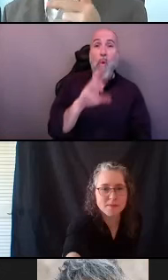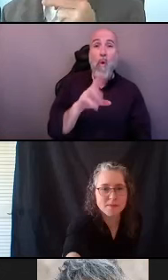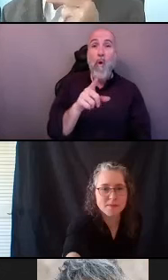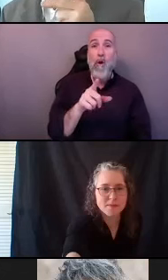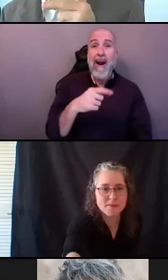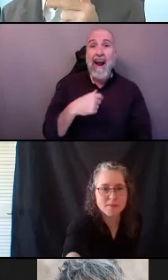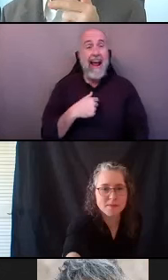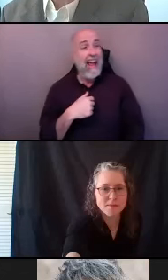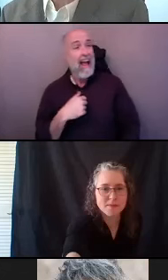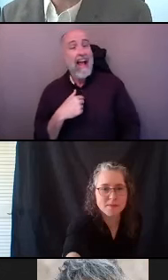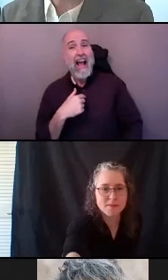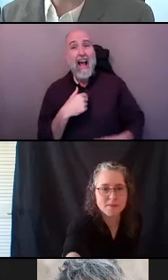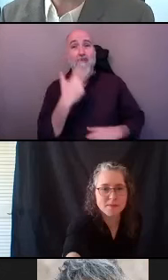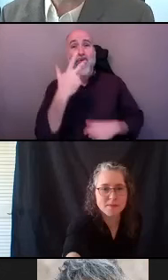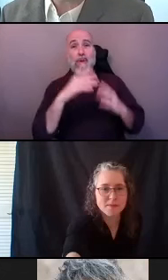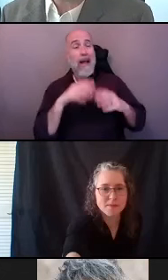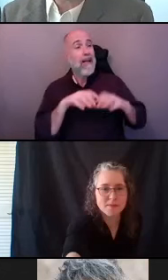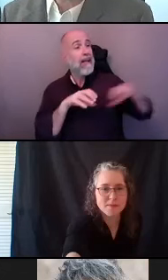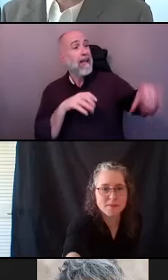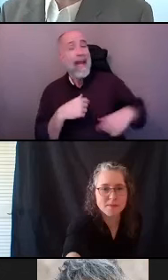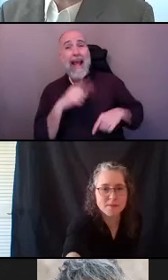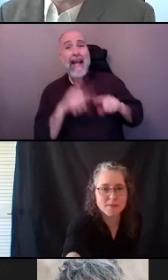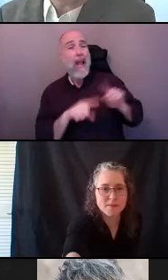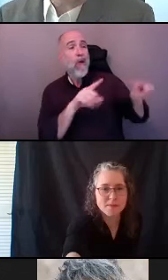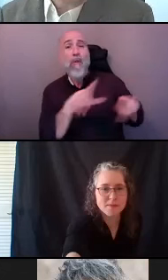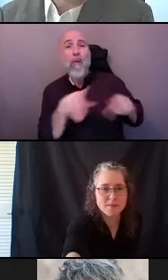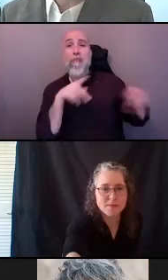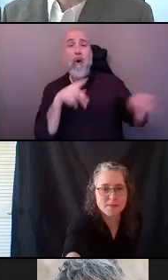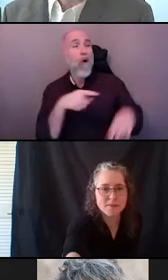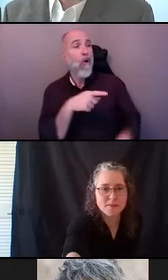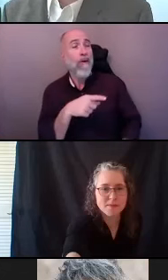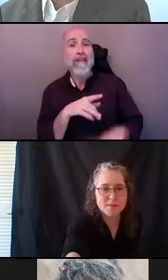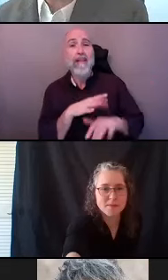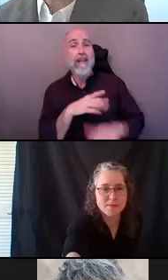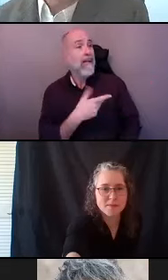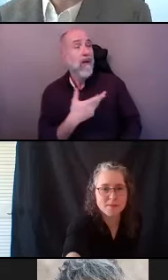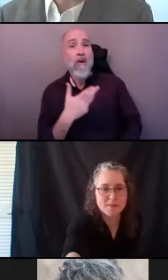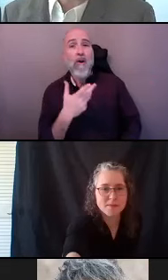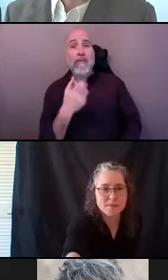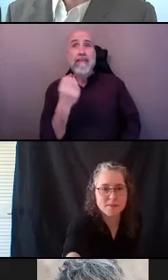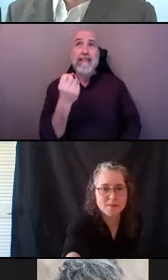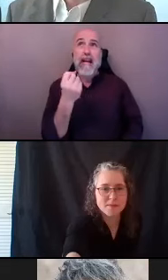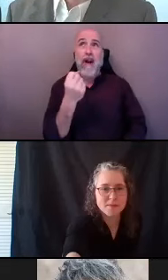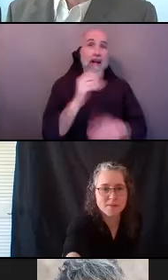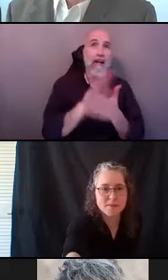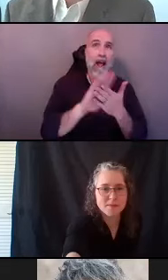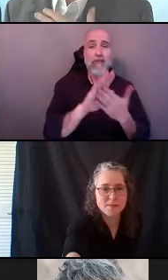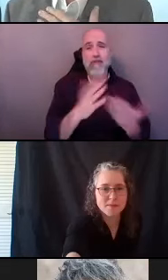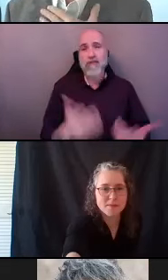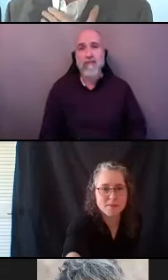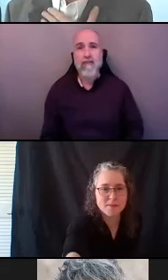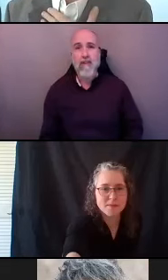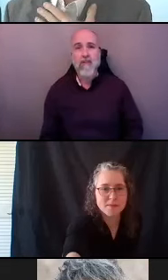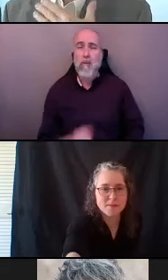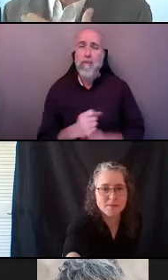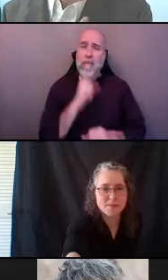can't visit your neighbor at the household party for Sunday's game or Saturday's college game? Speak from